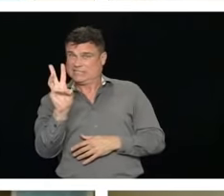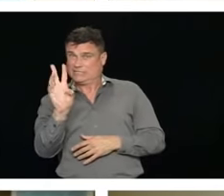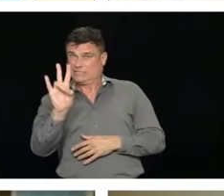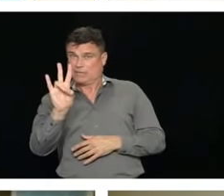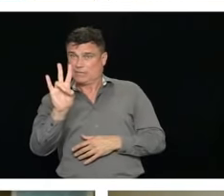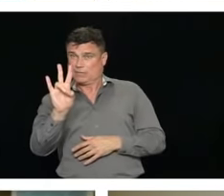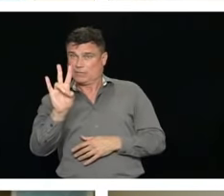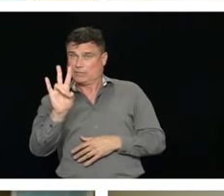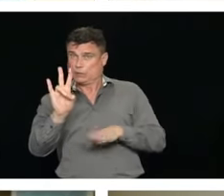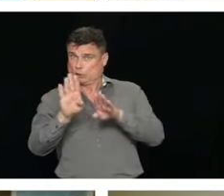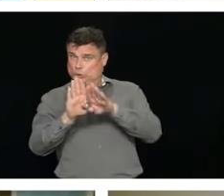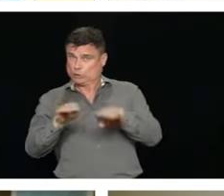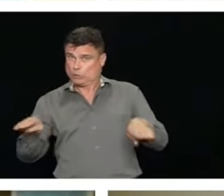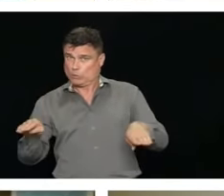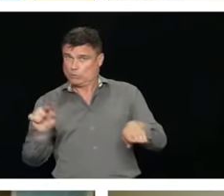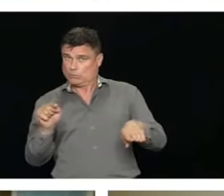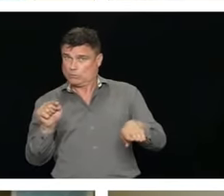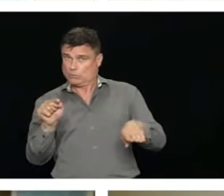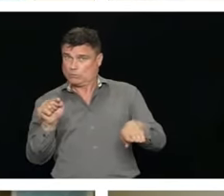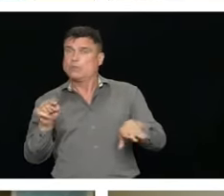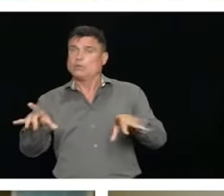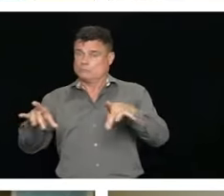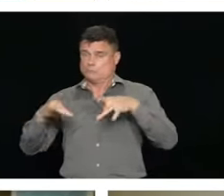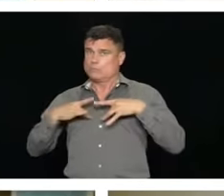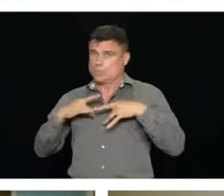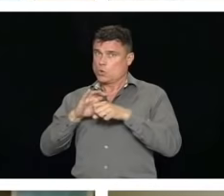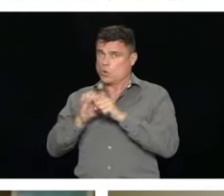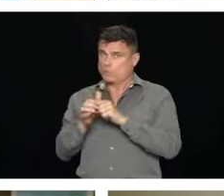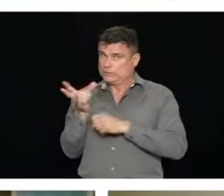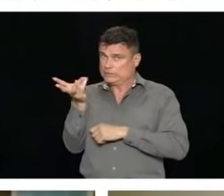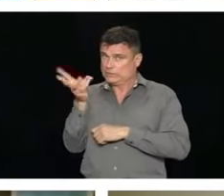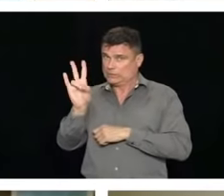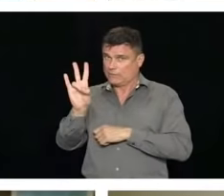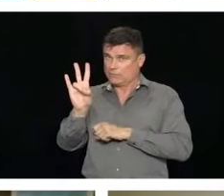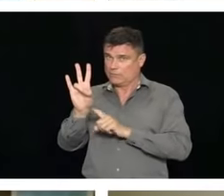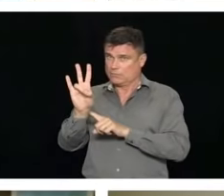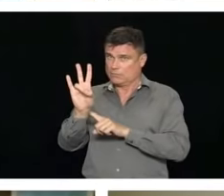which is a very low number. And of those, most have gotten better.